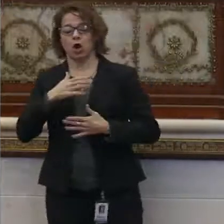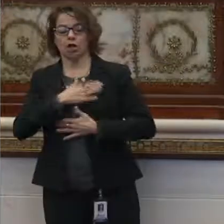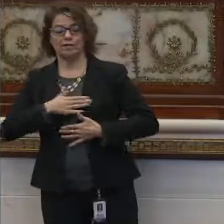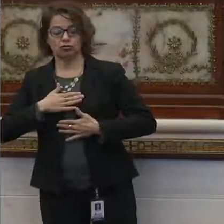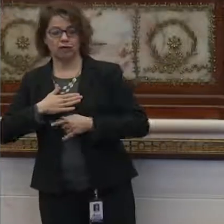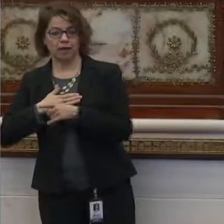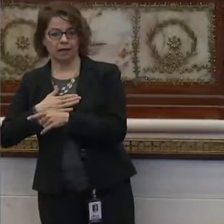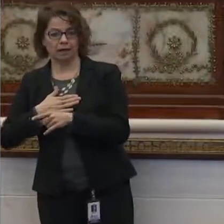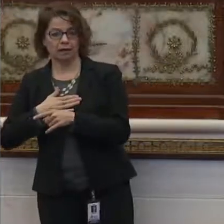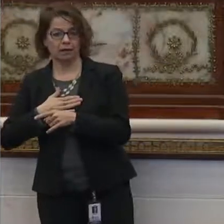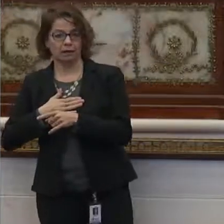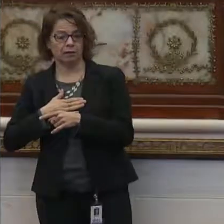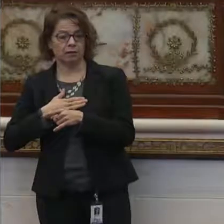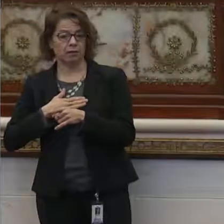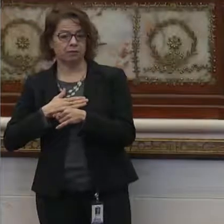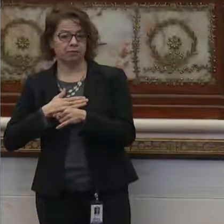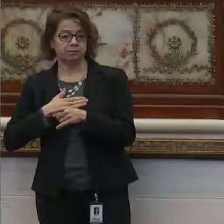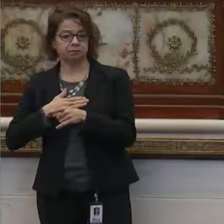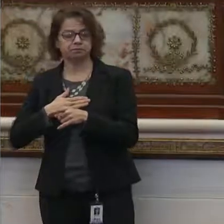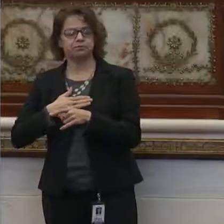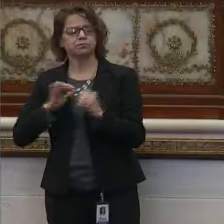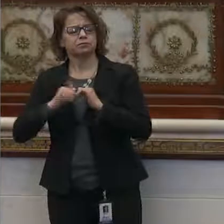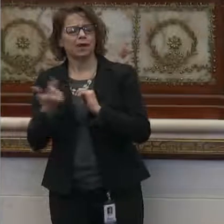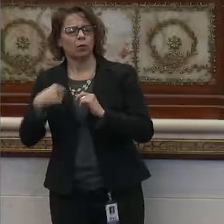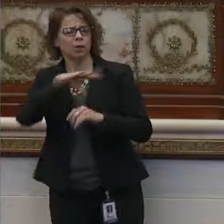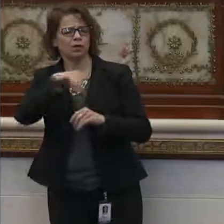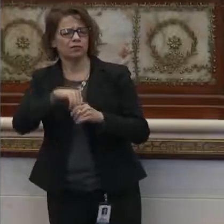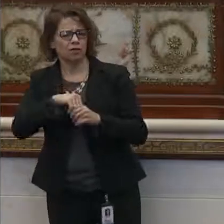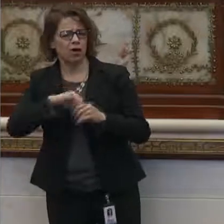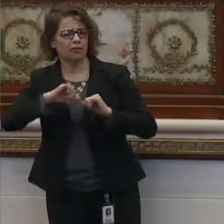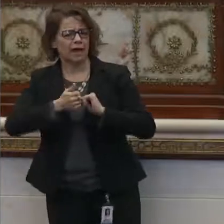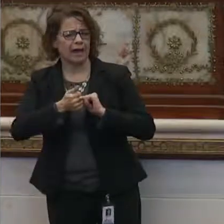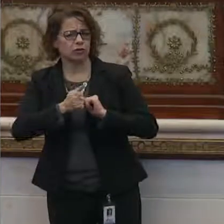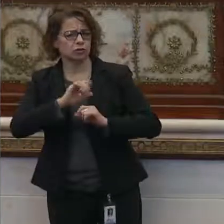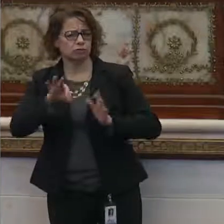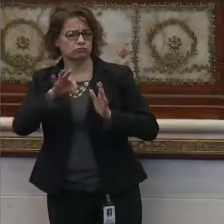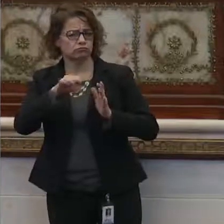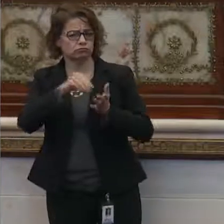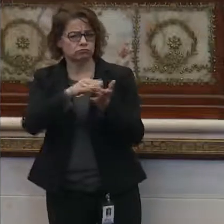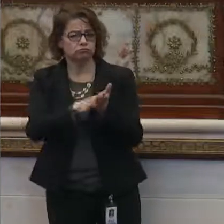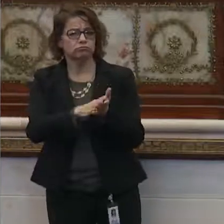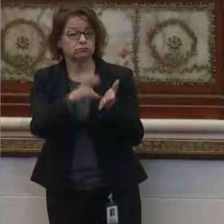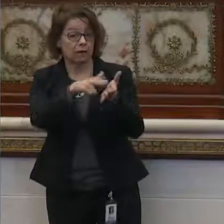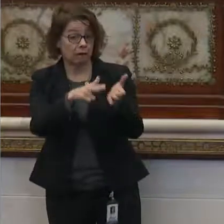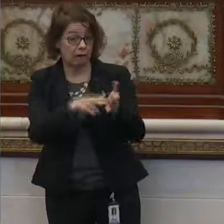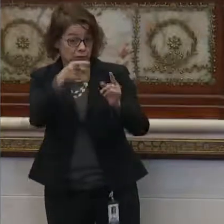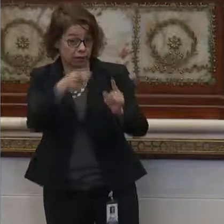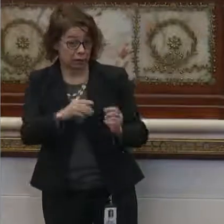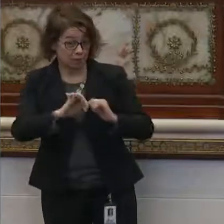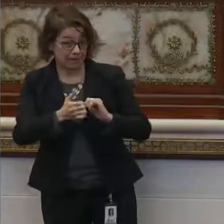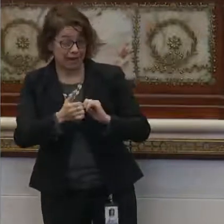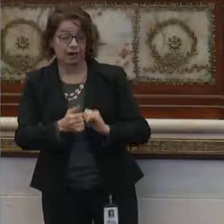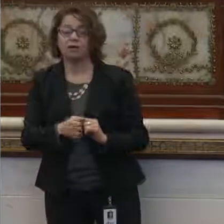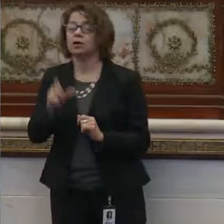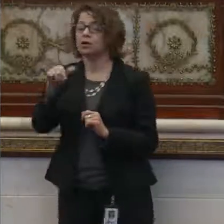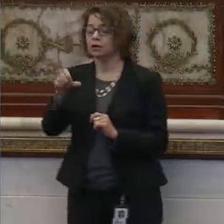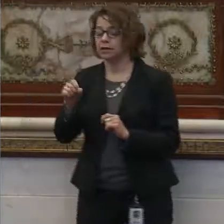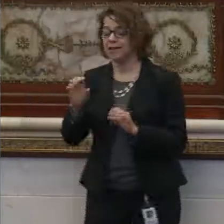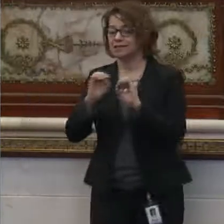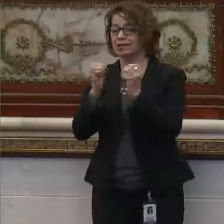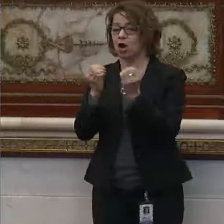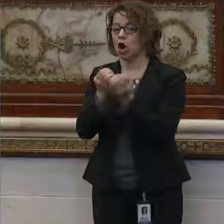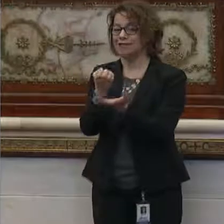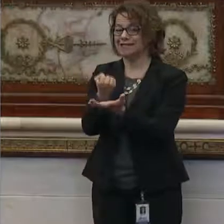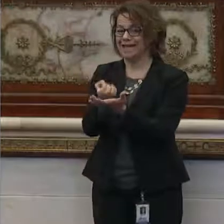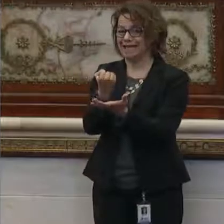the goals in the contract were decided upon? Sure. Hi, Councilwoman. The Office of Economic